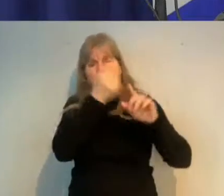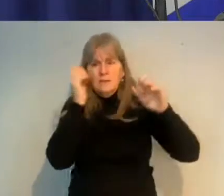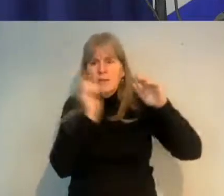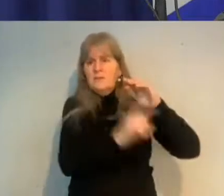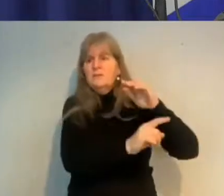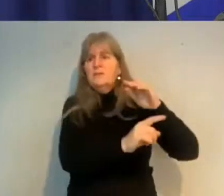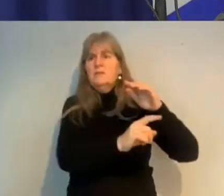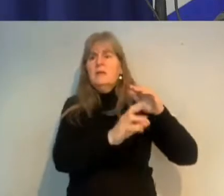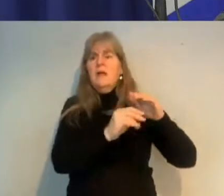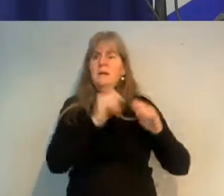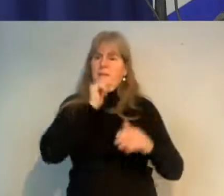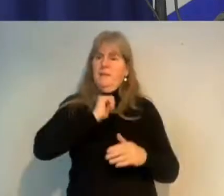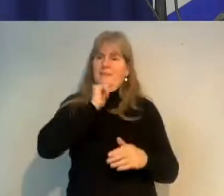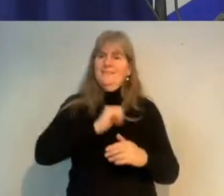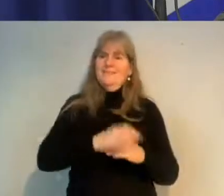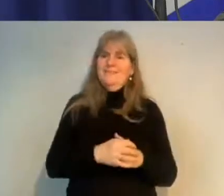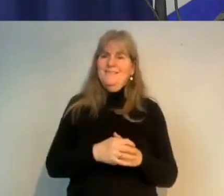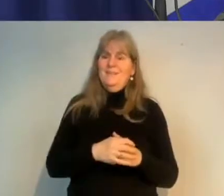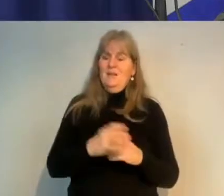patient as things change.